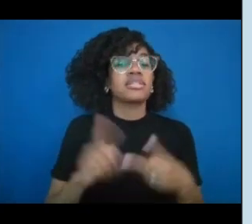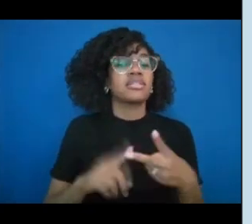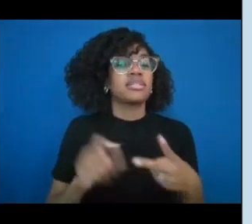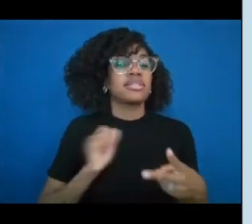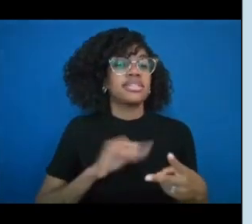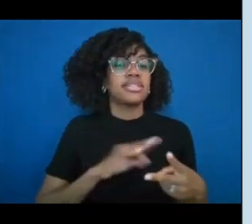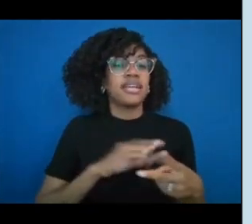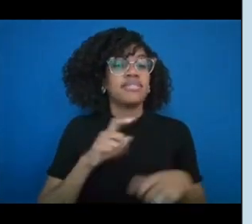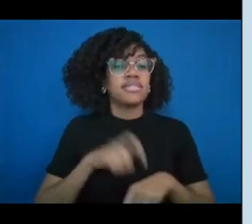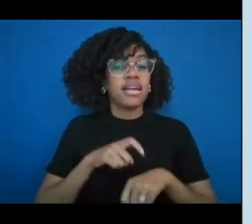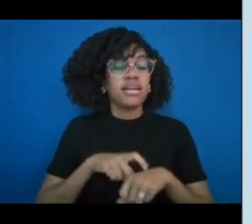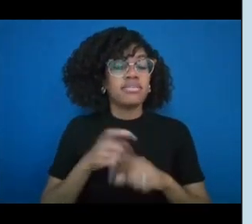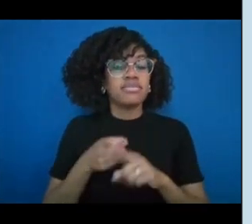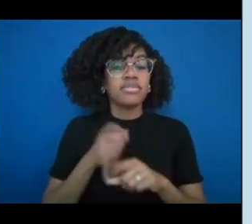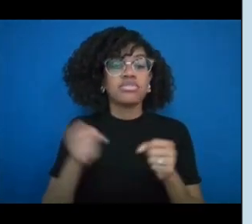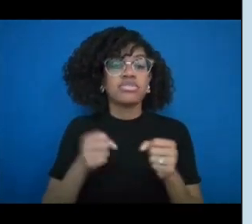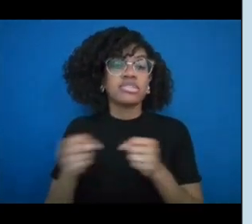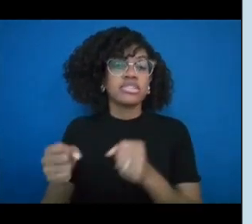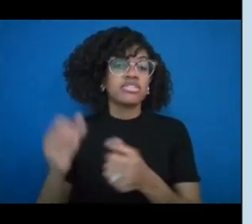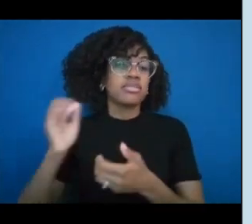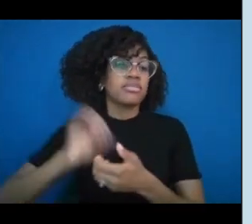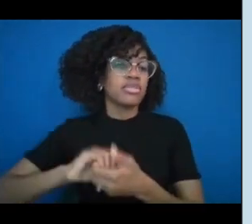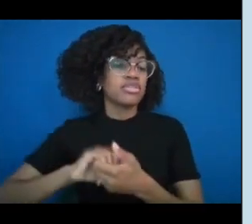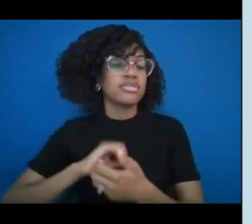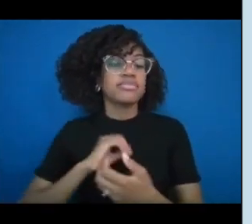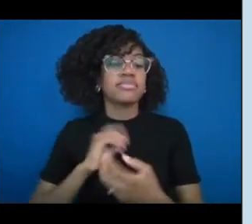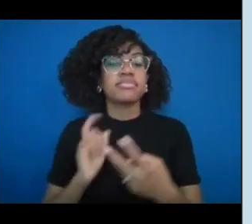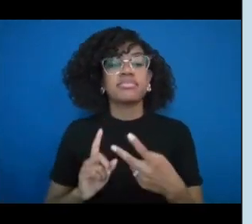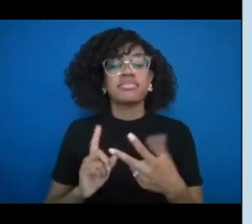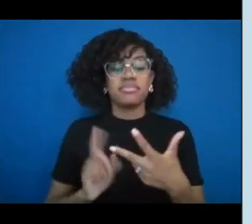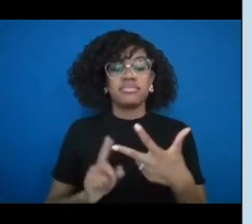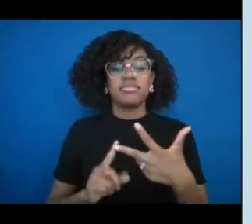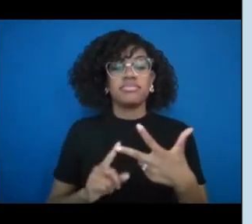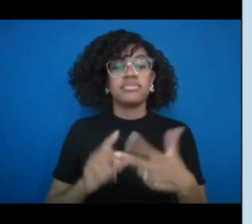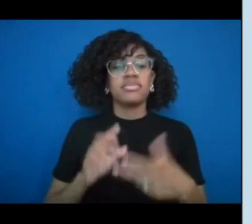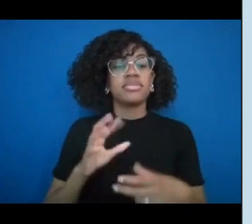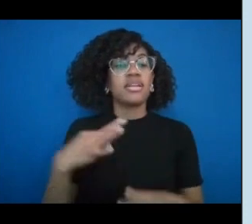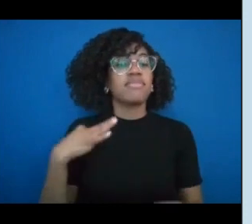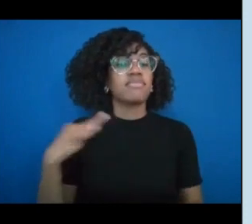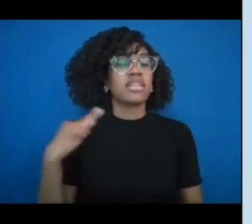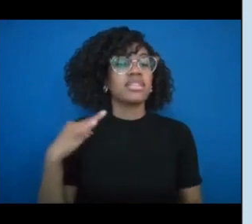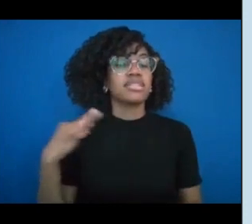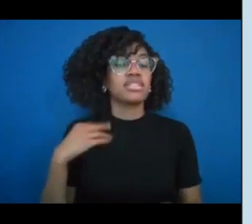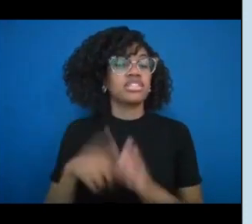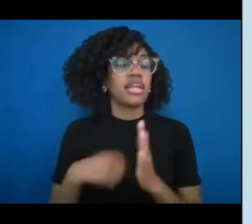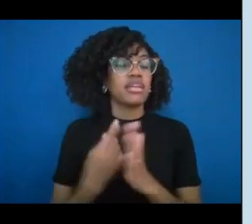from strategic partners, could include volunteer hours if relevant.